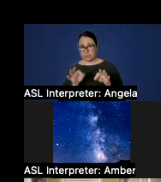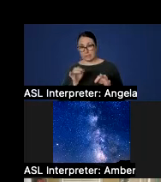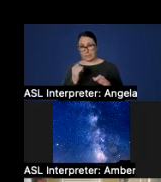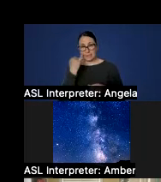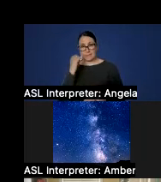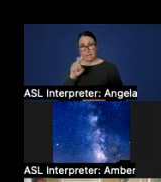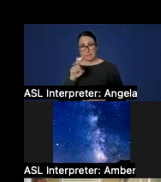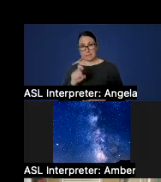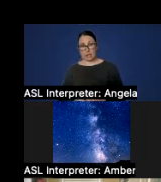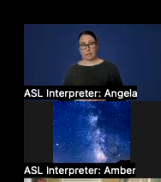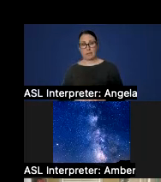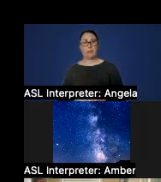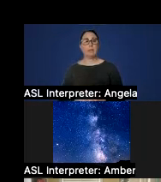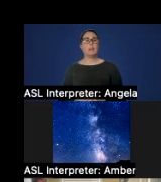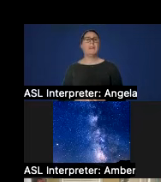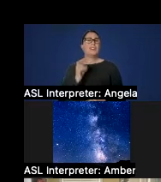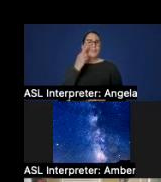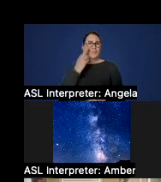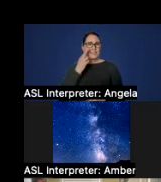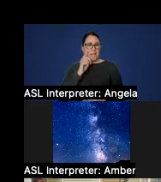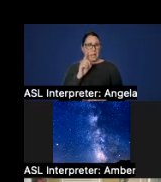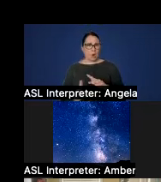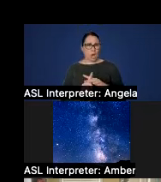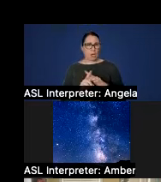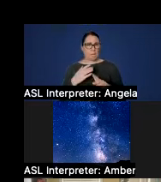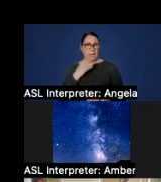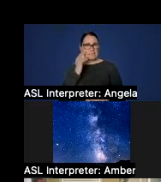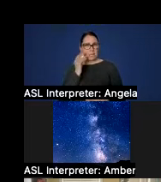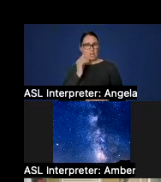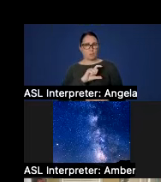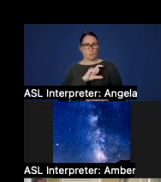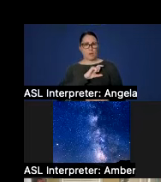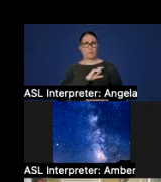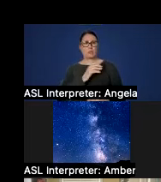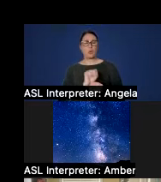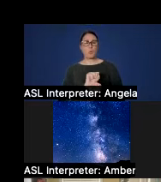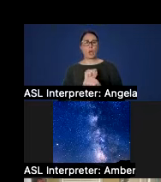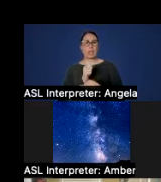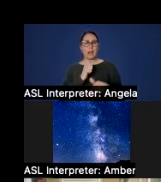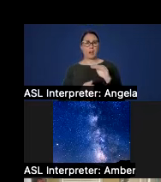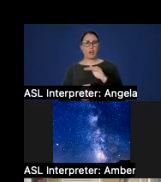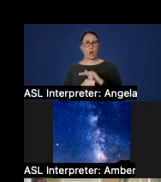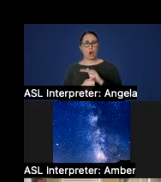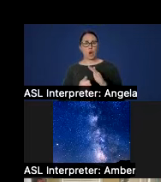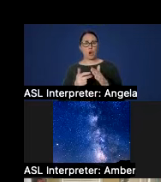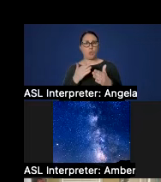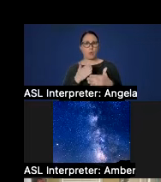my experience with law enforcement and working under a prosecutor's office is